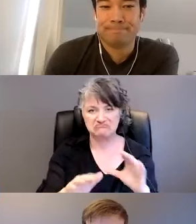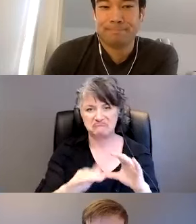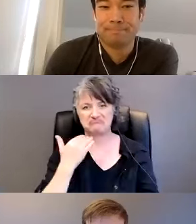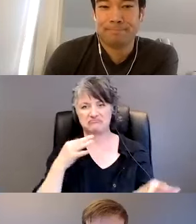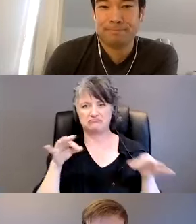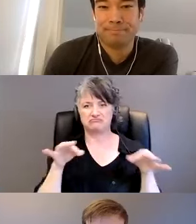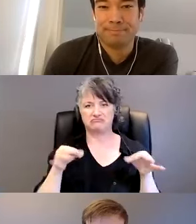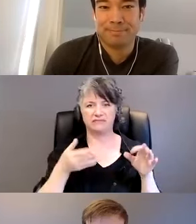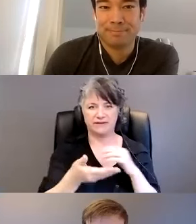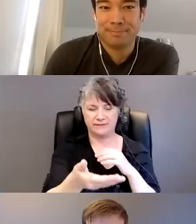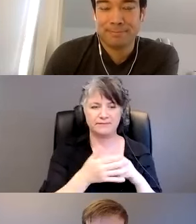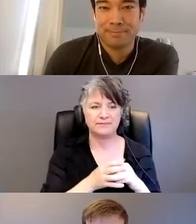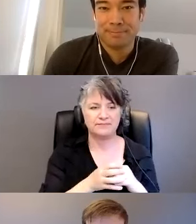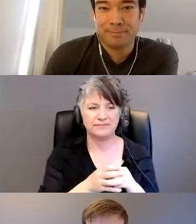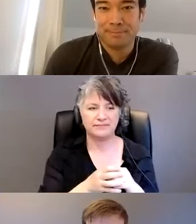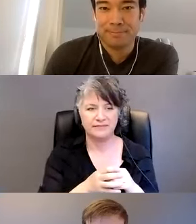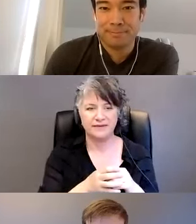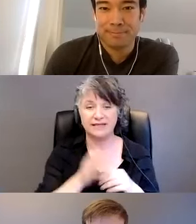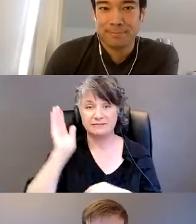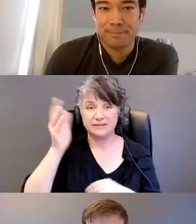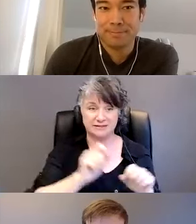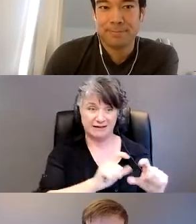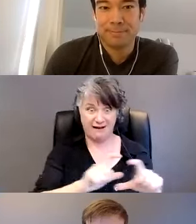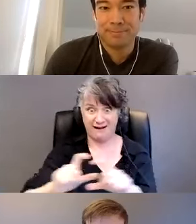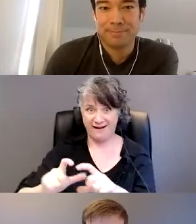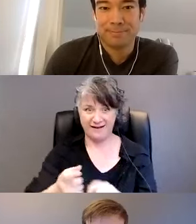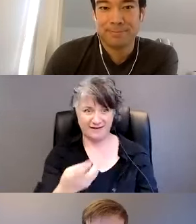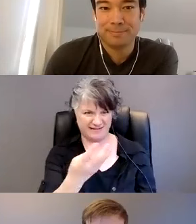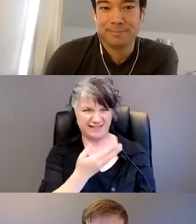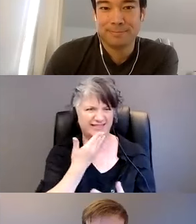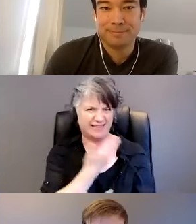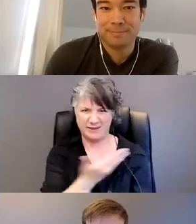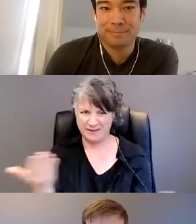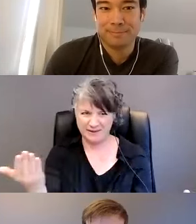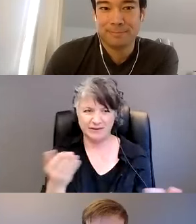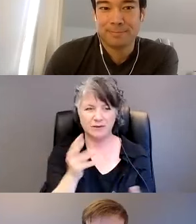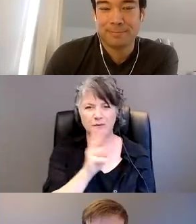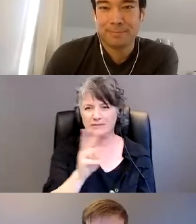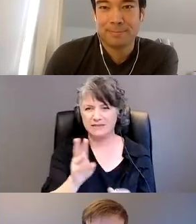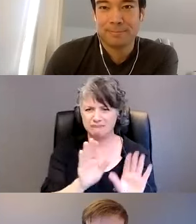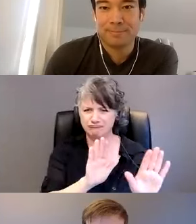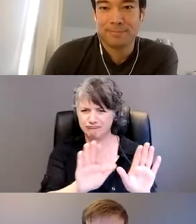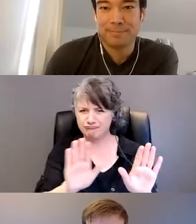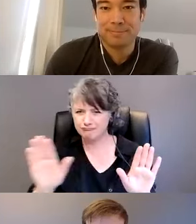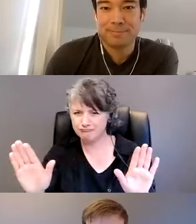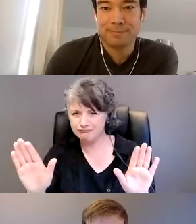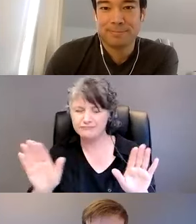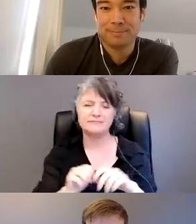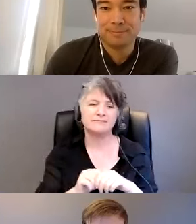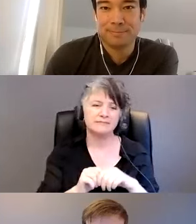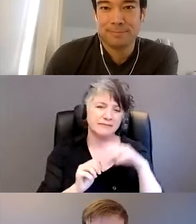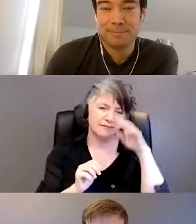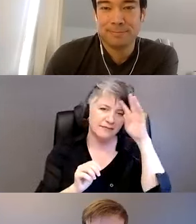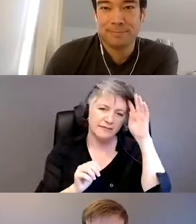Again, thank you to all our speakers. Again, here is some websites, so you might be able to find some of our speakers. Just as a reminder, the webinar